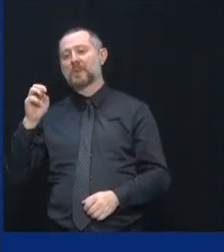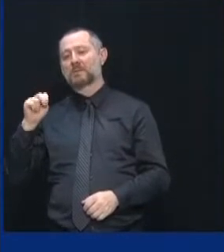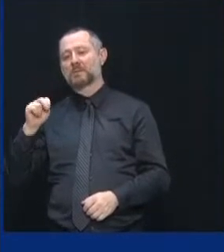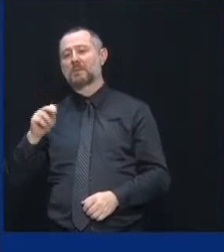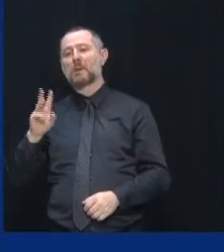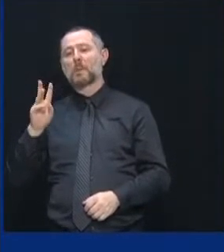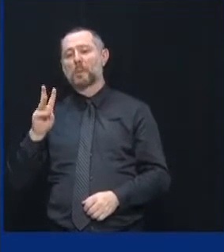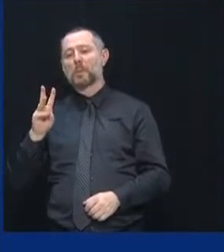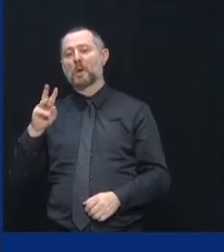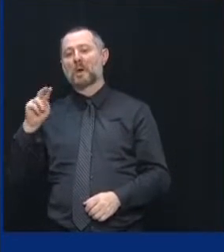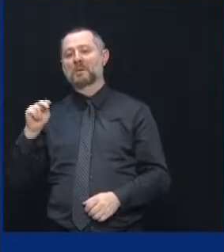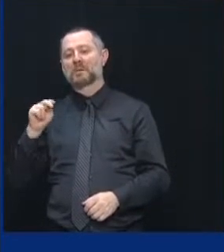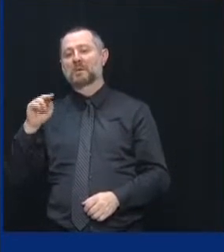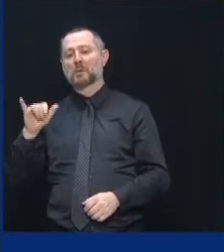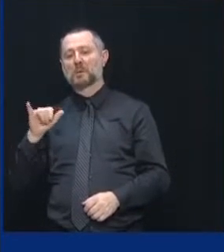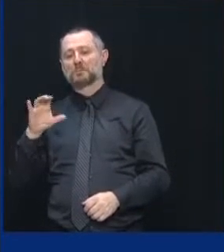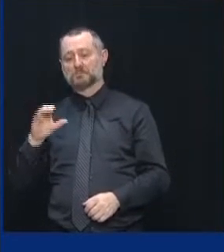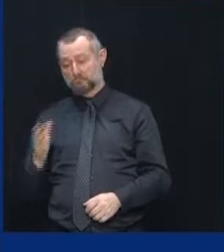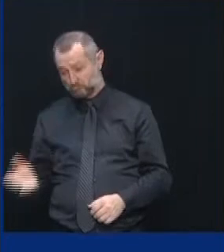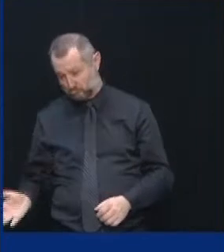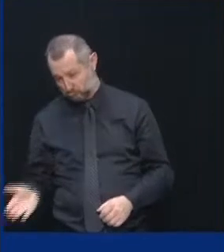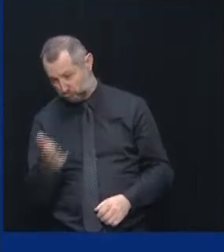microphone.